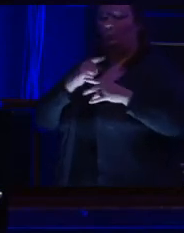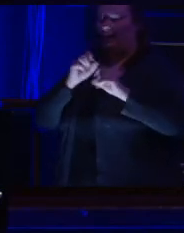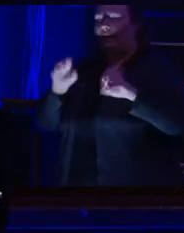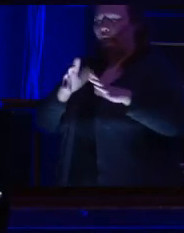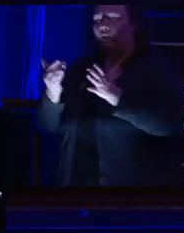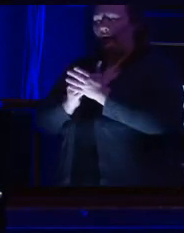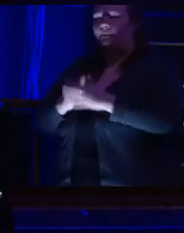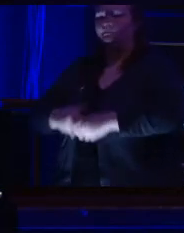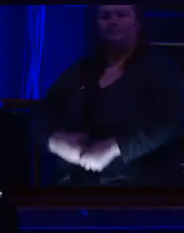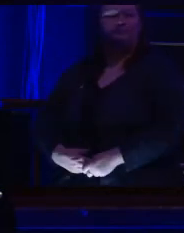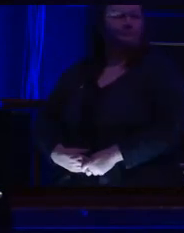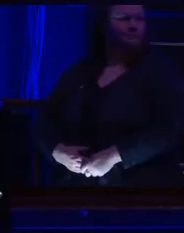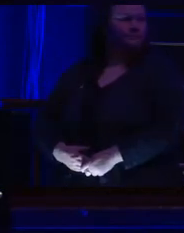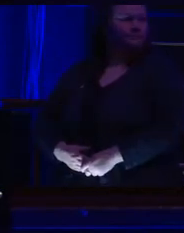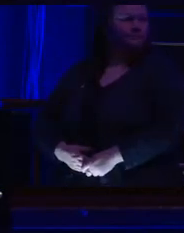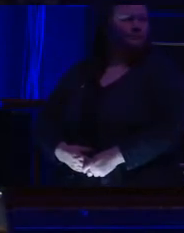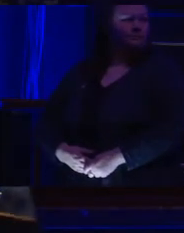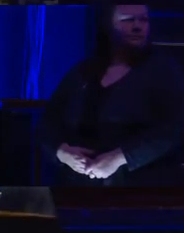again.